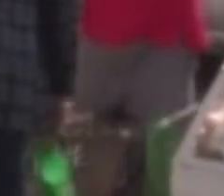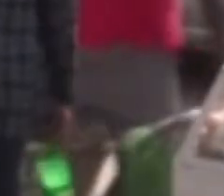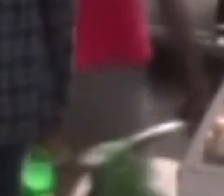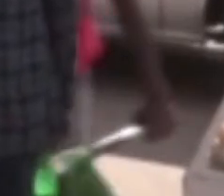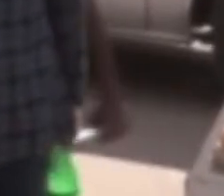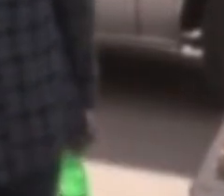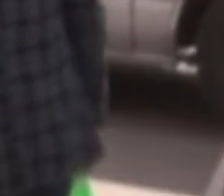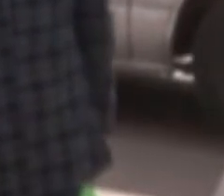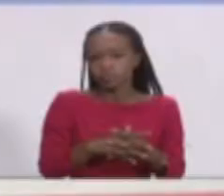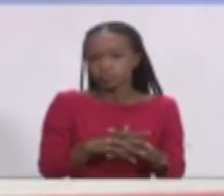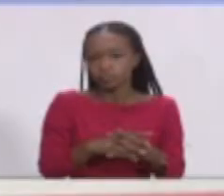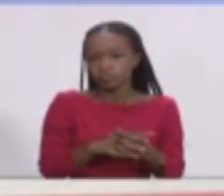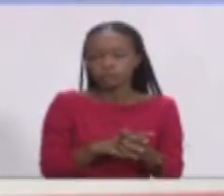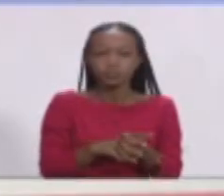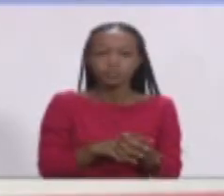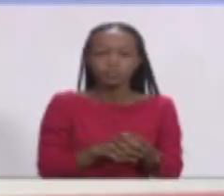Stefano.